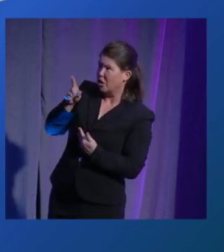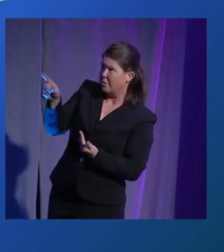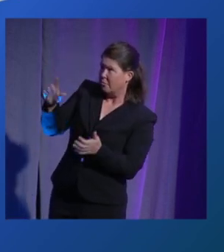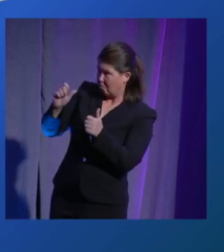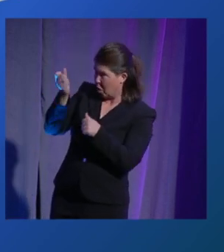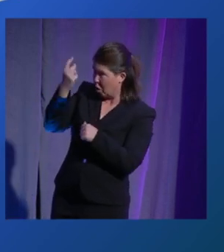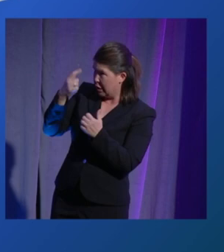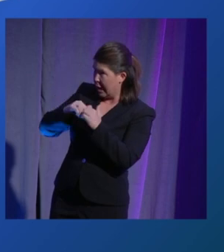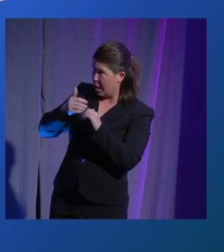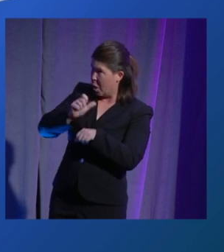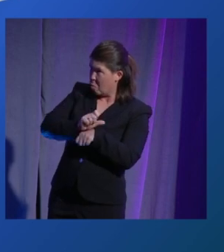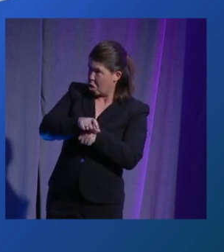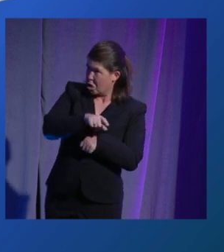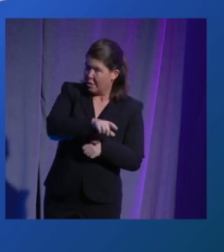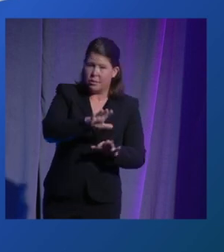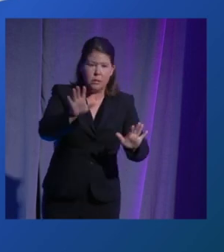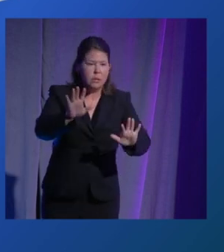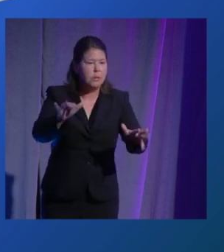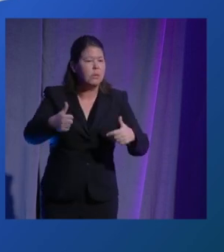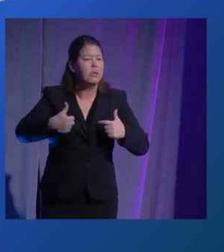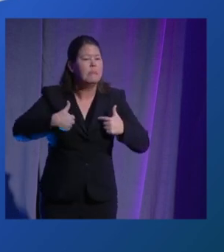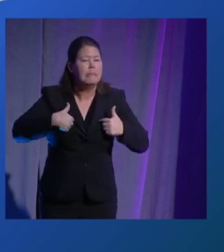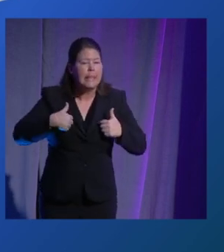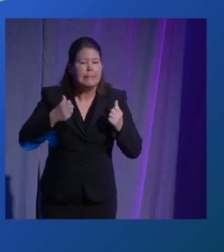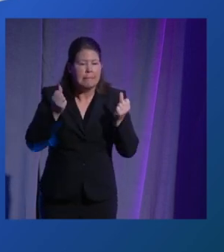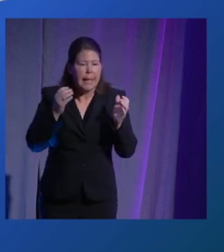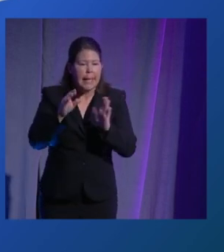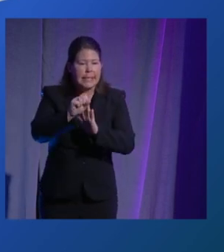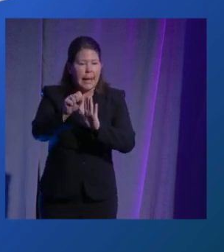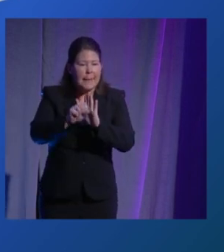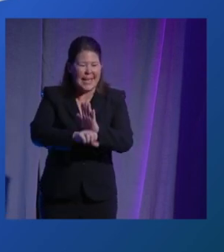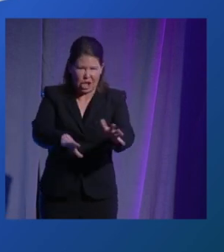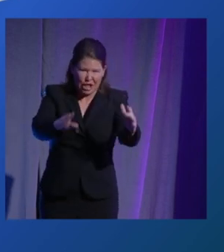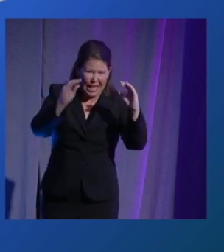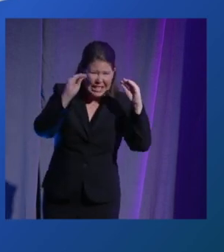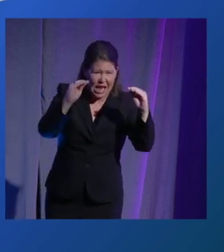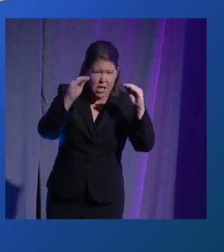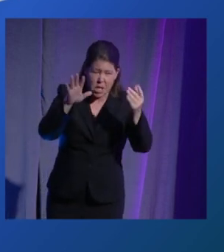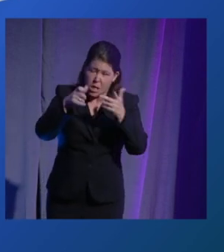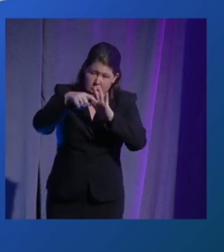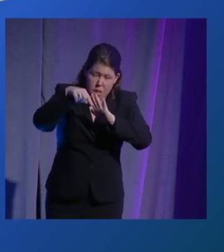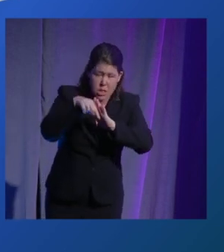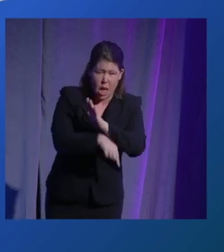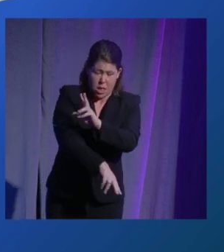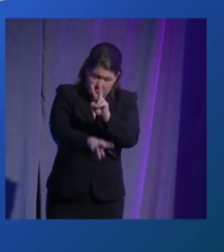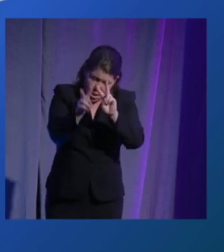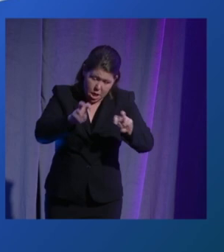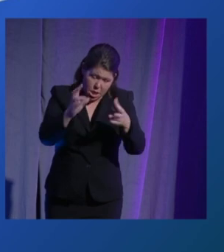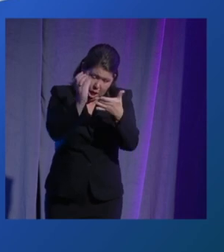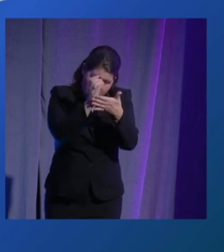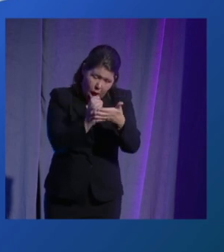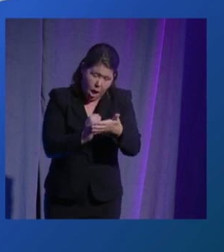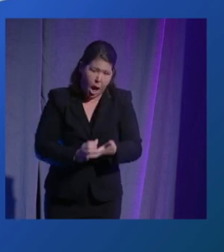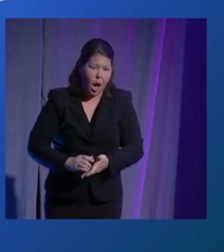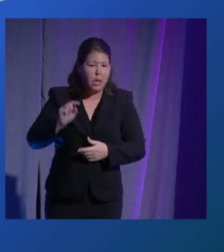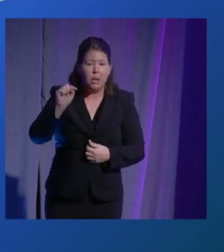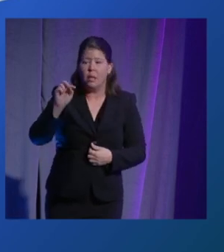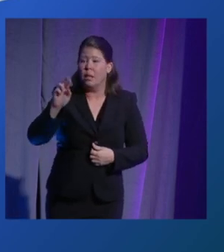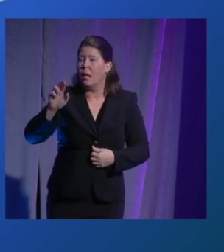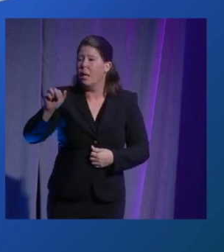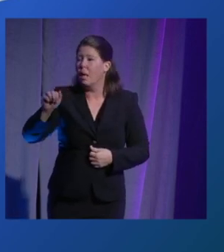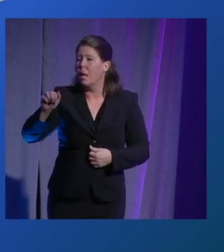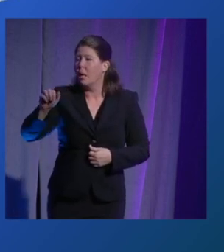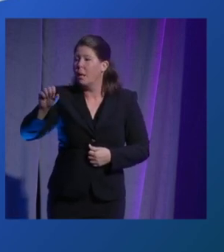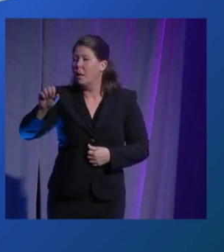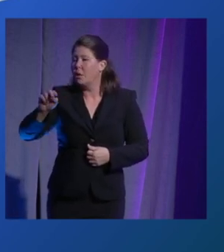semesters trying to get my students to understand you know like we finish a deep learning class with Transformer models which are key to how these